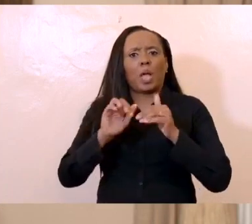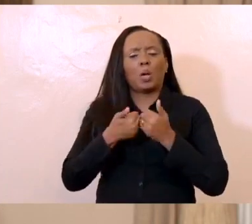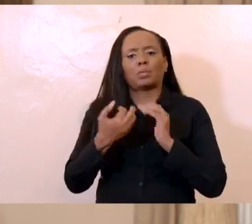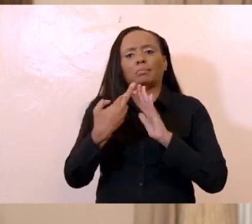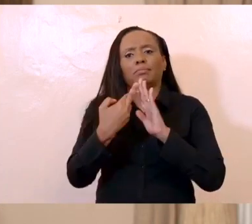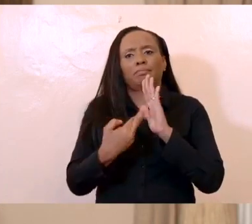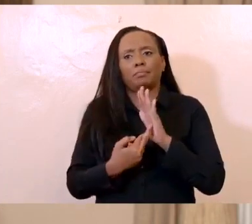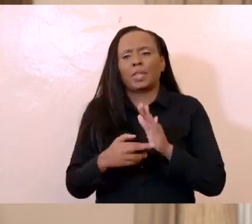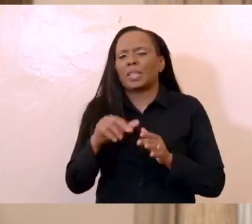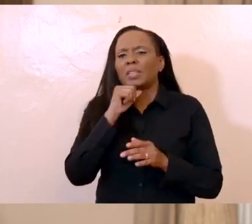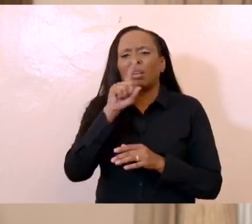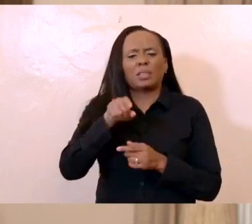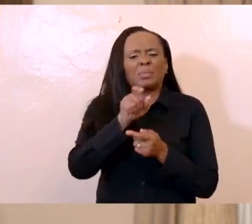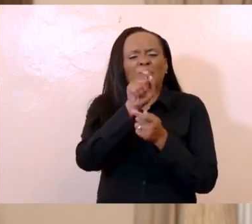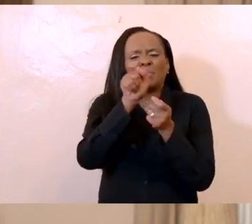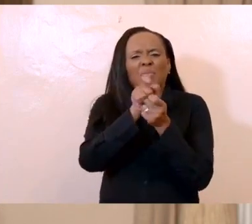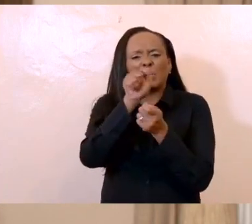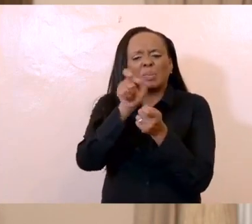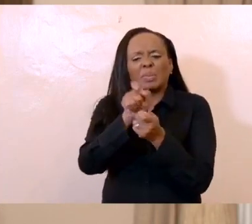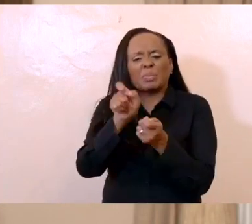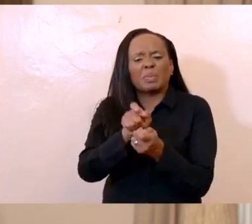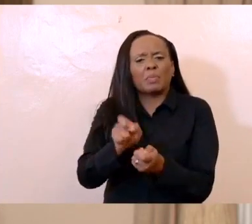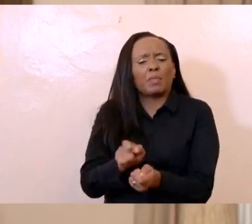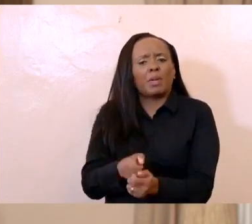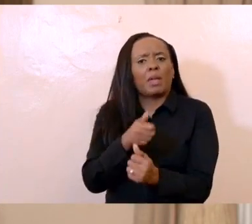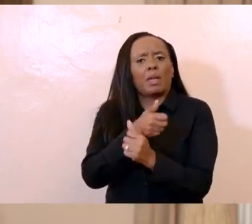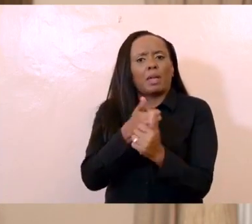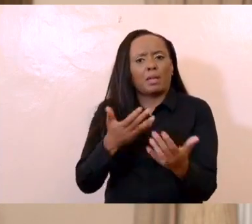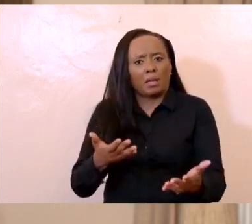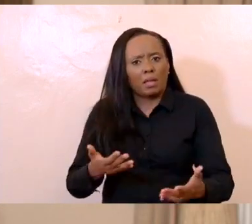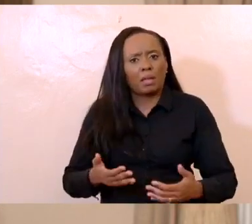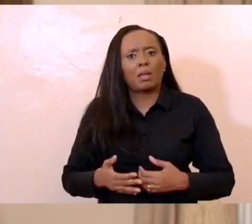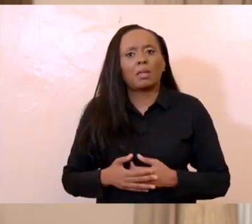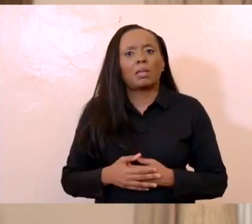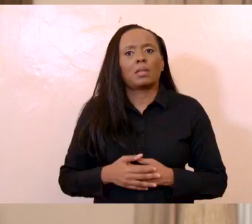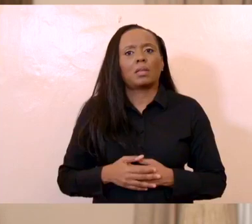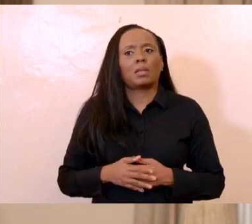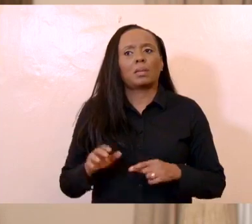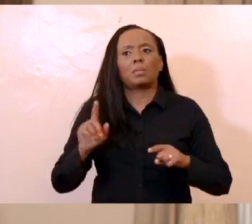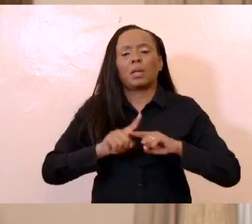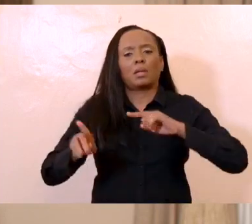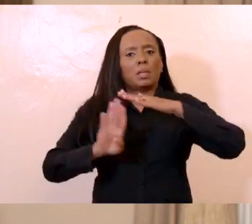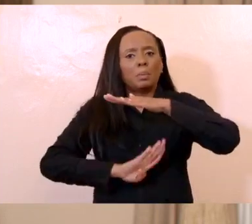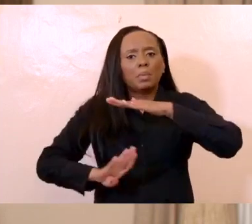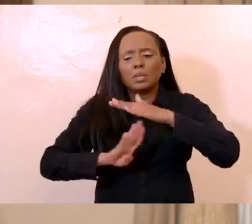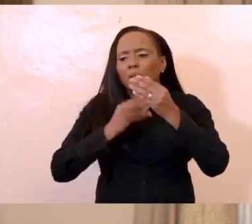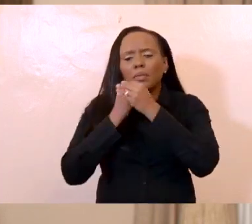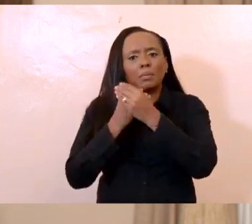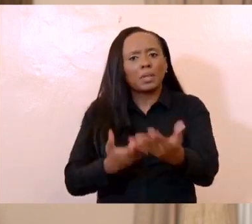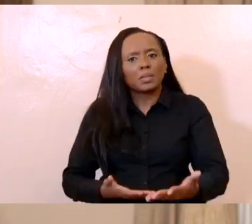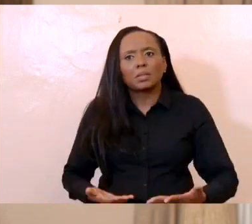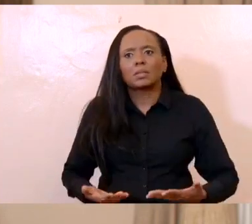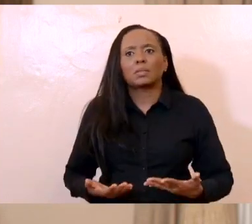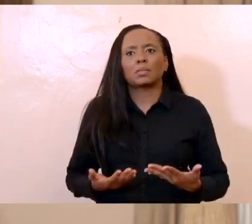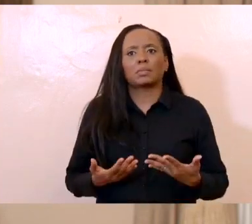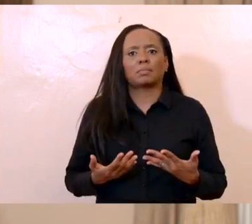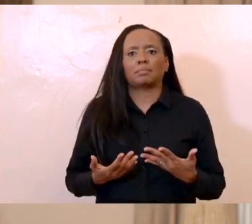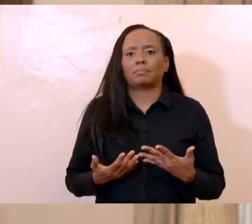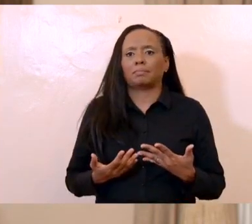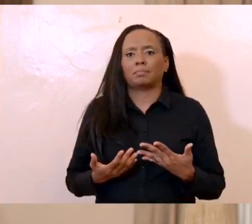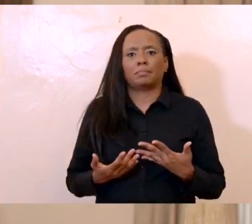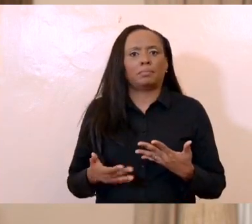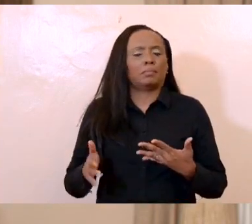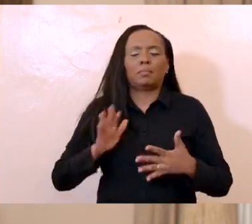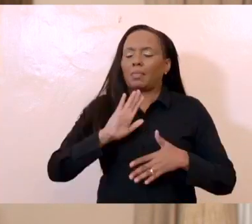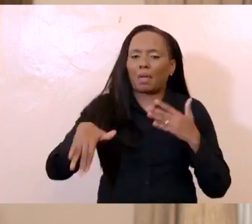industries, because what we realized is that the basic tenets of prevention of COVID essentially would have cut across